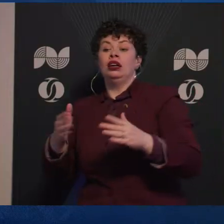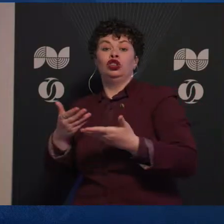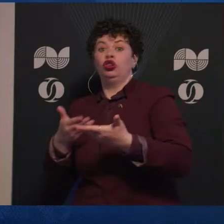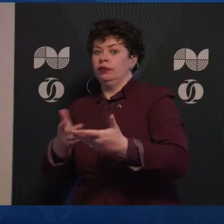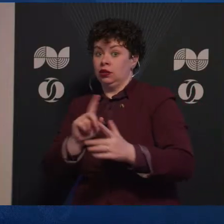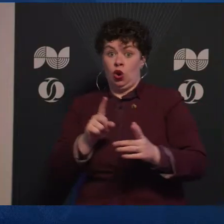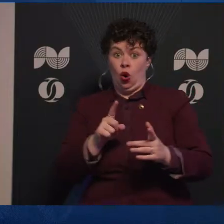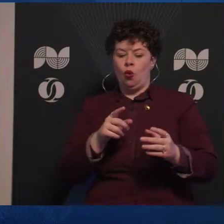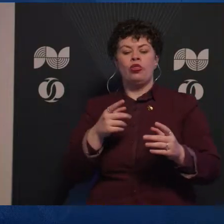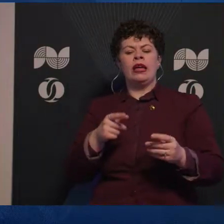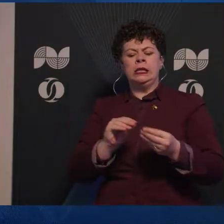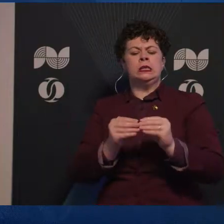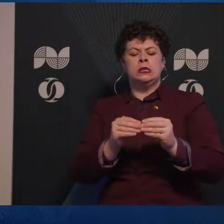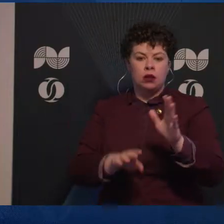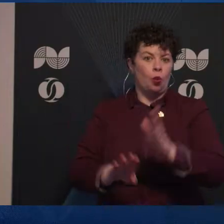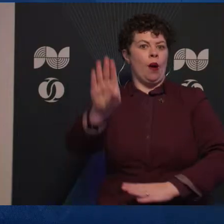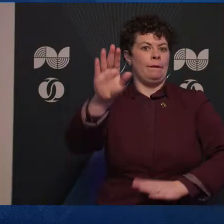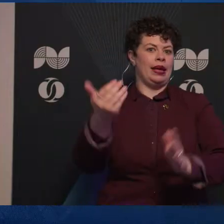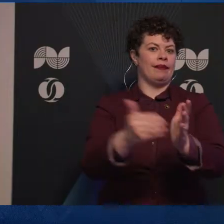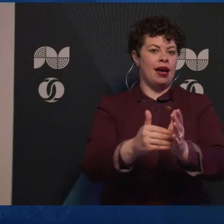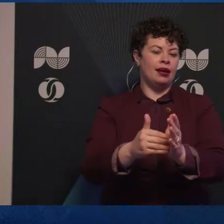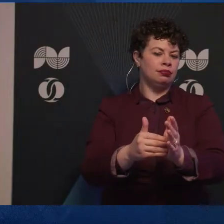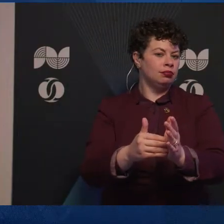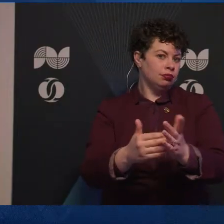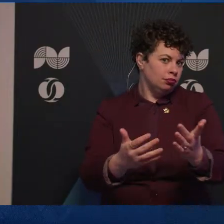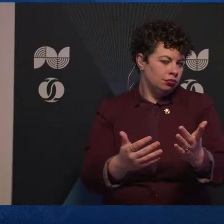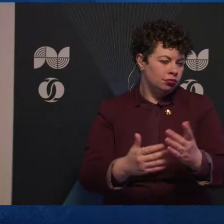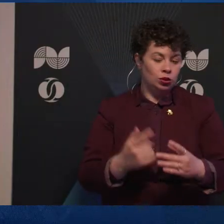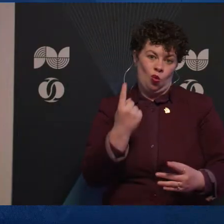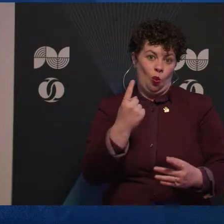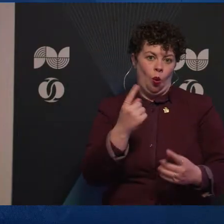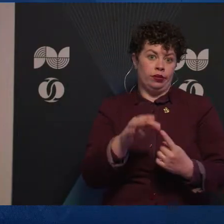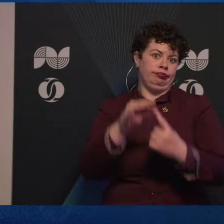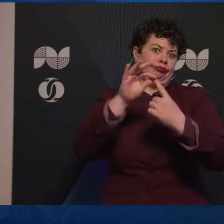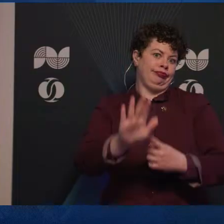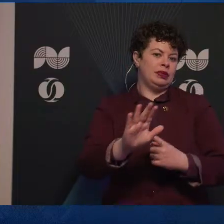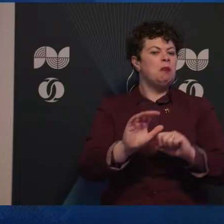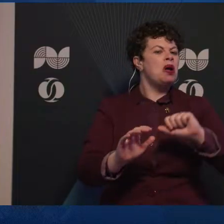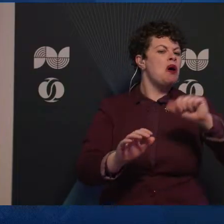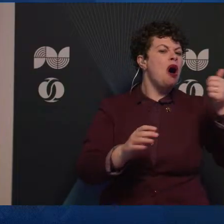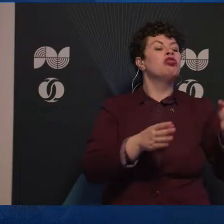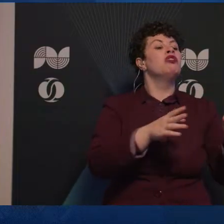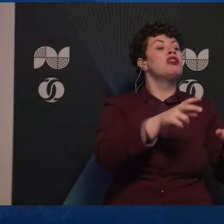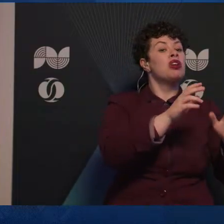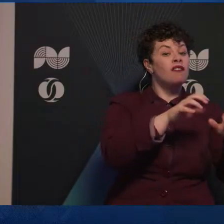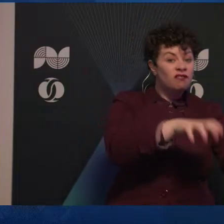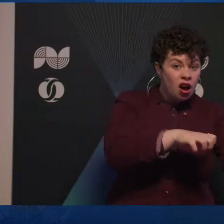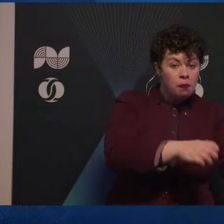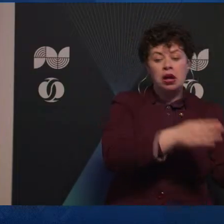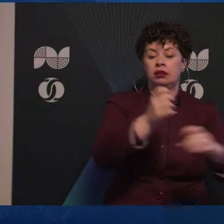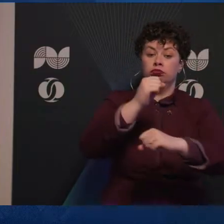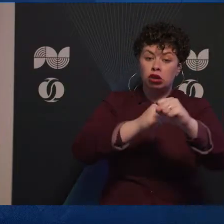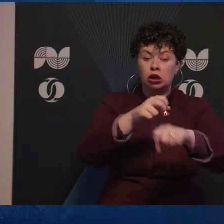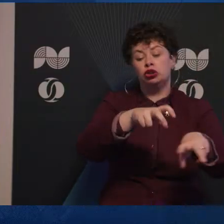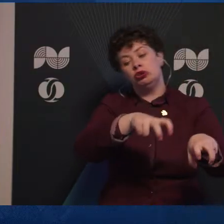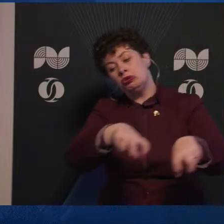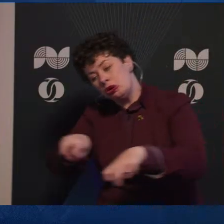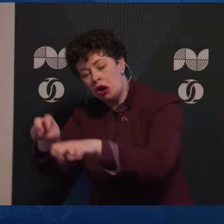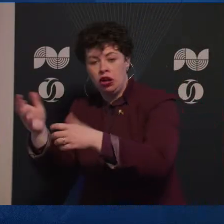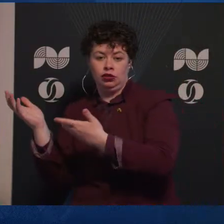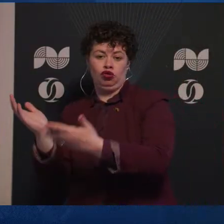Now, growing through manufacturing alone has become much harder, to use